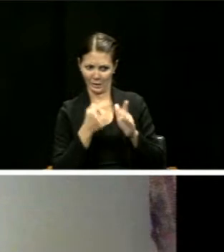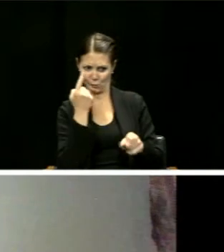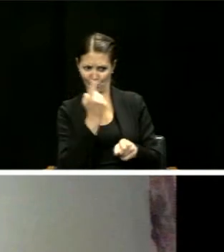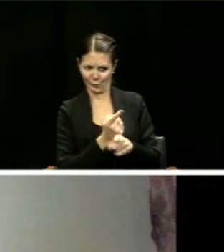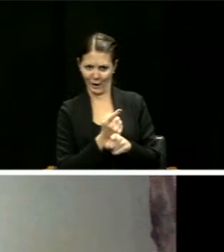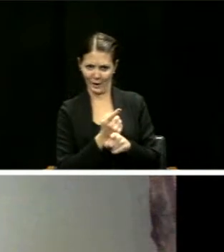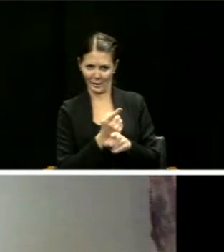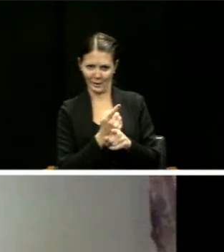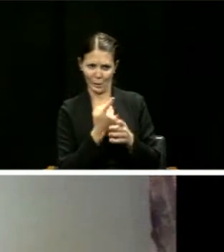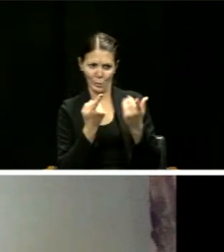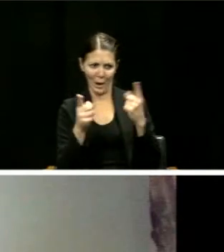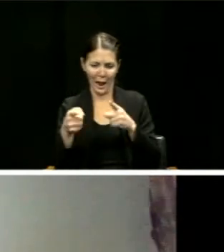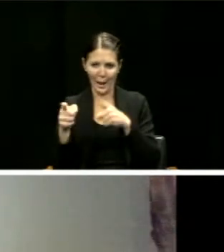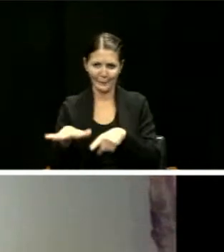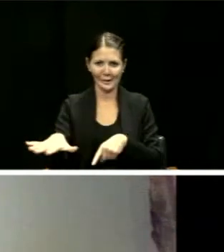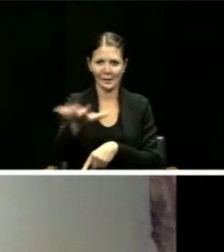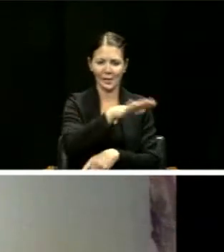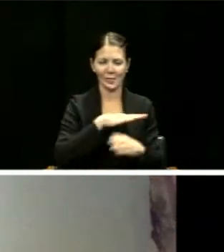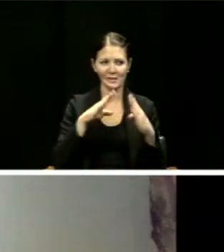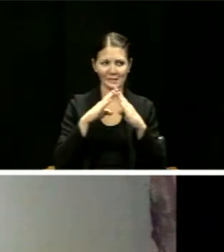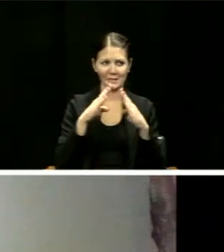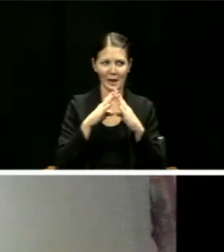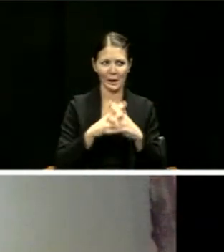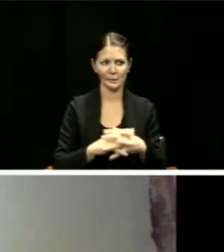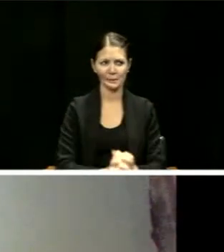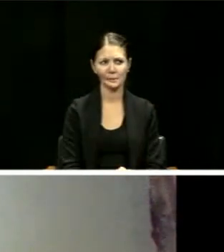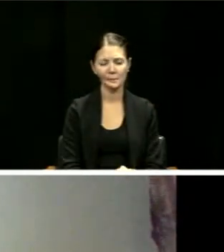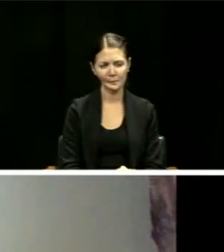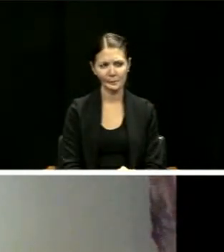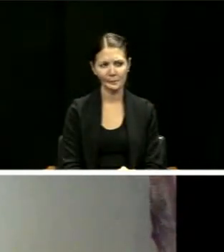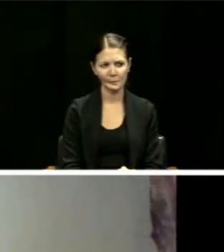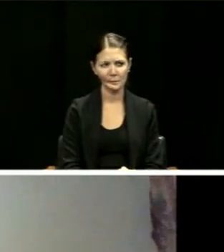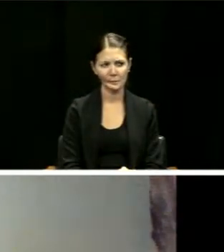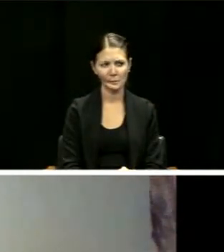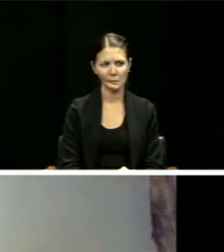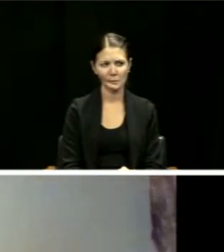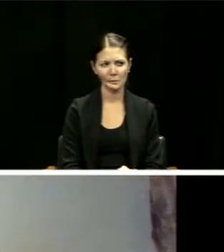was happening out there. So I don't know, Dwayne, if you have anything to add.